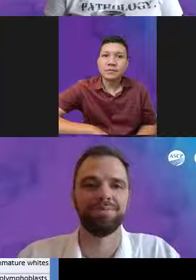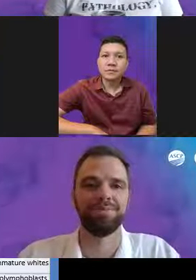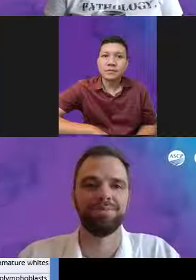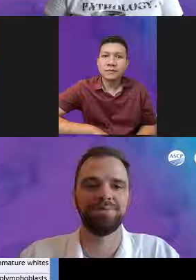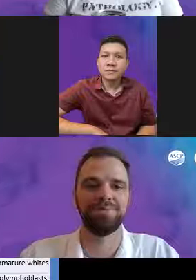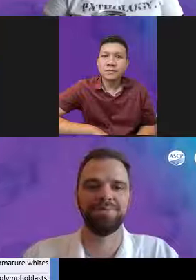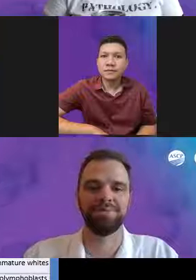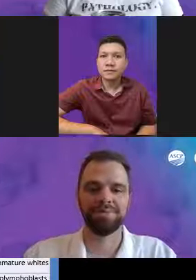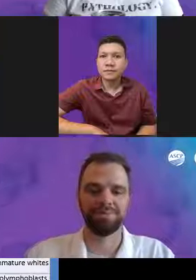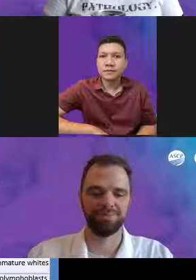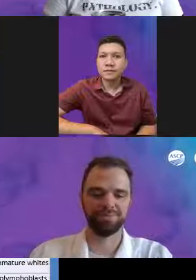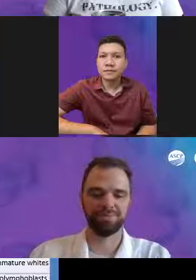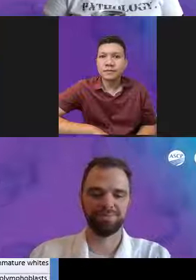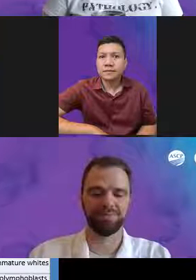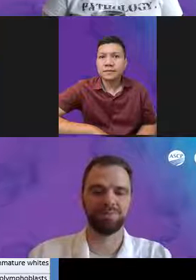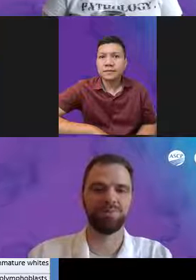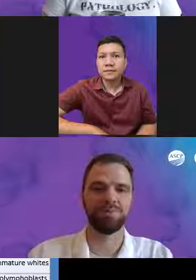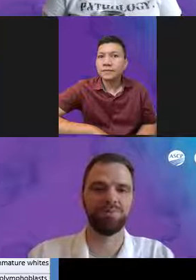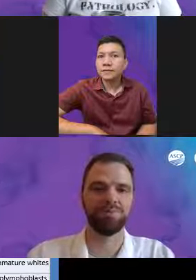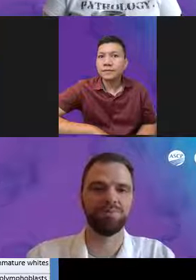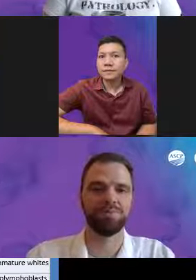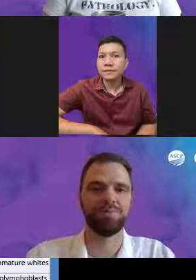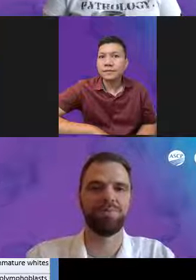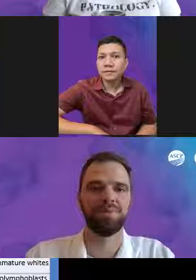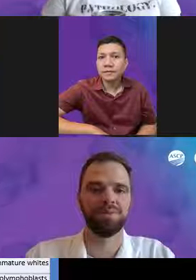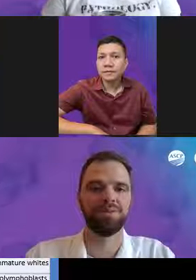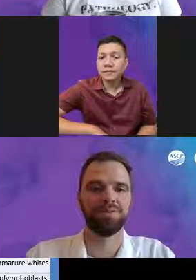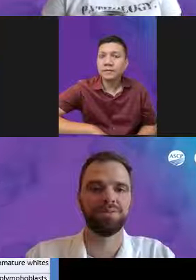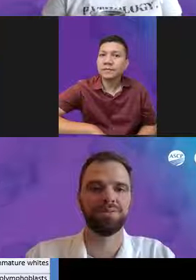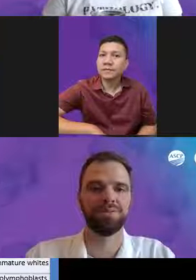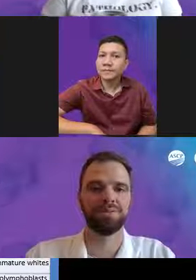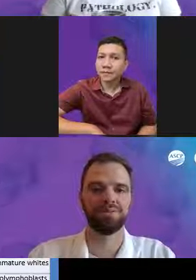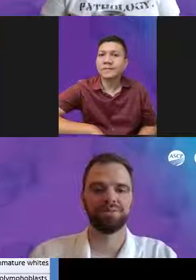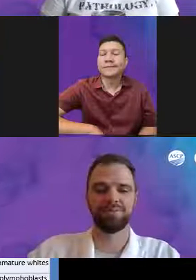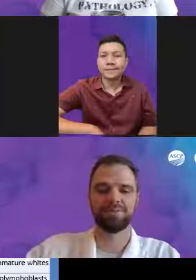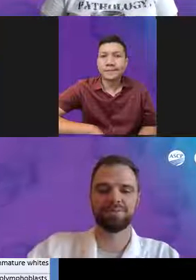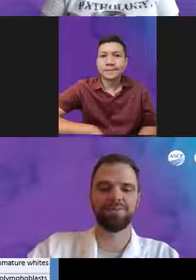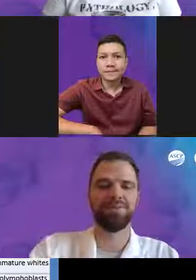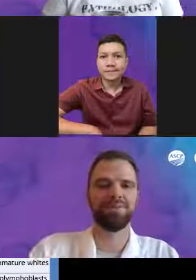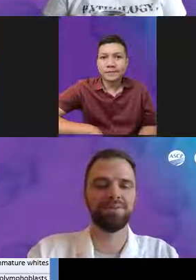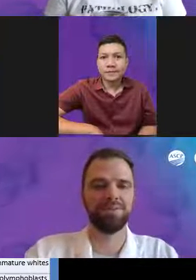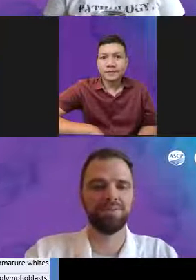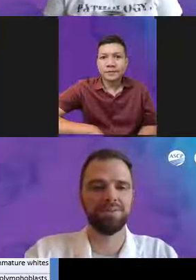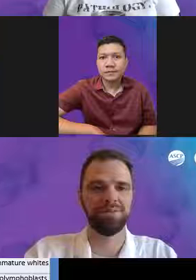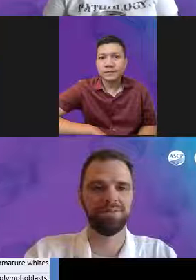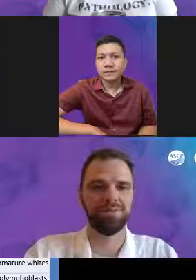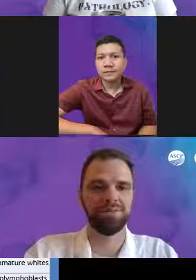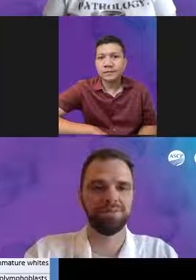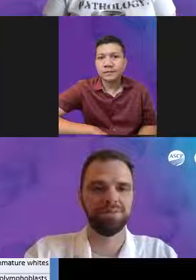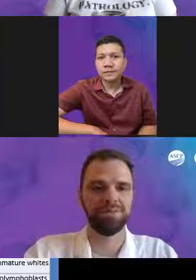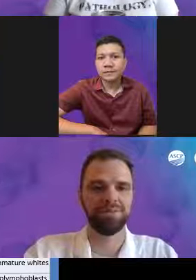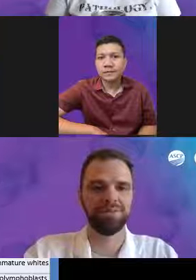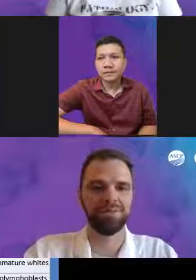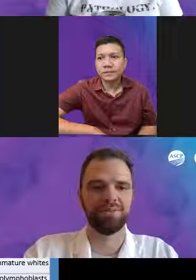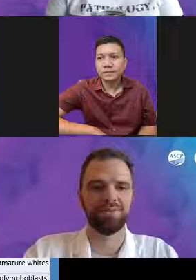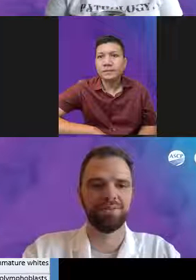form, which you can find in the description of the rules video, the first video before the episodes have gotten